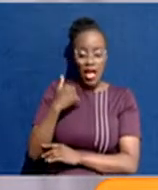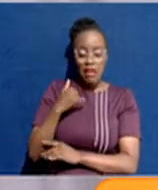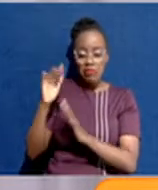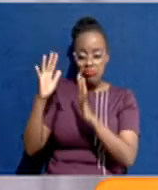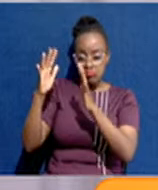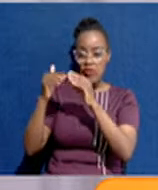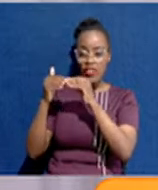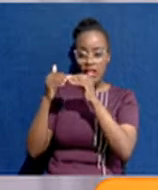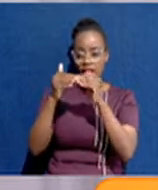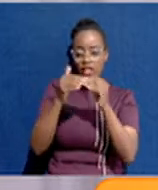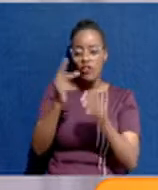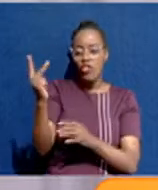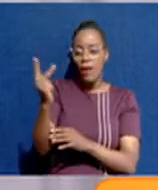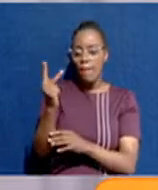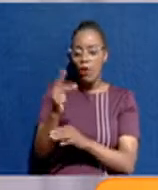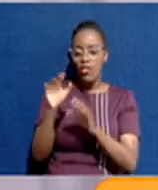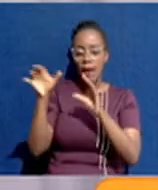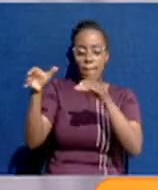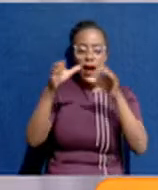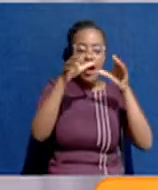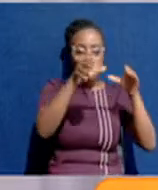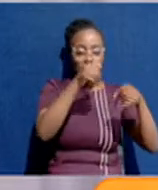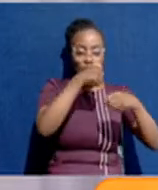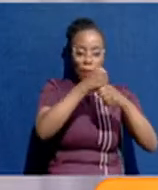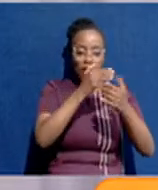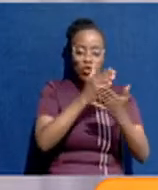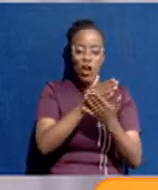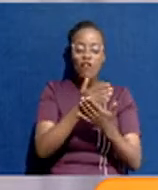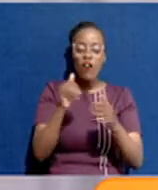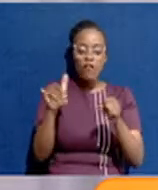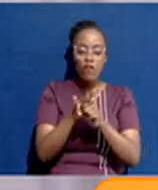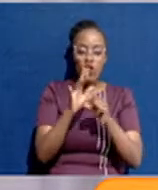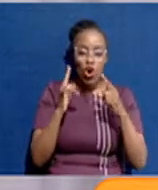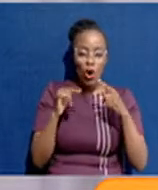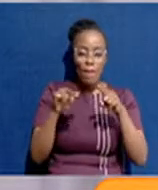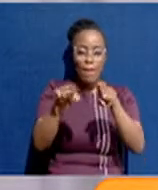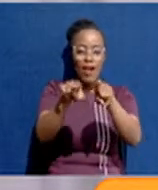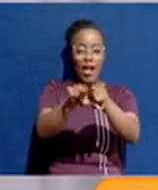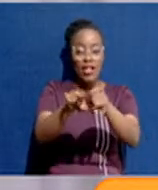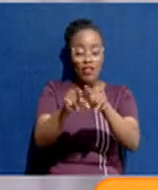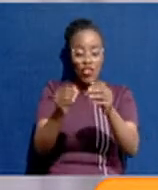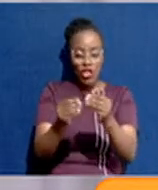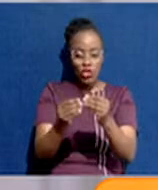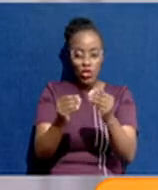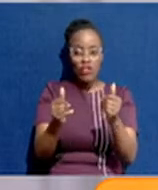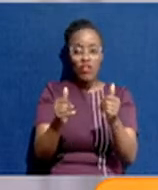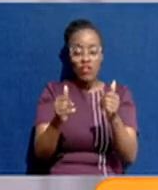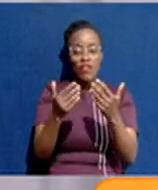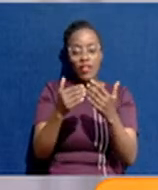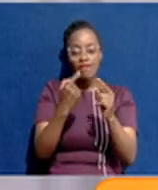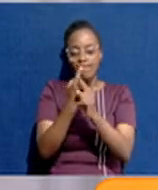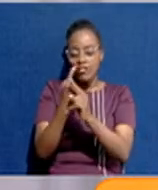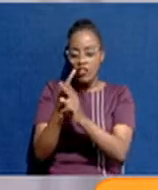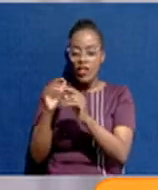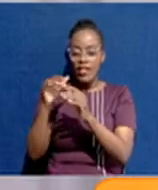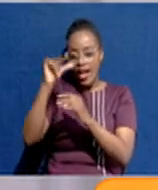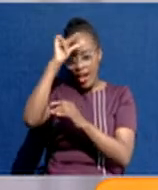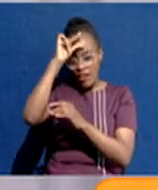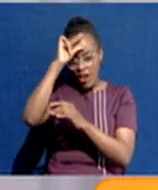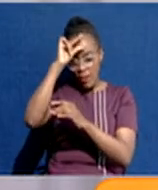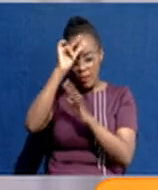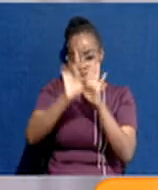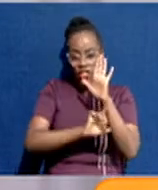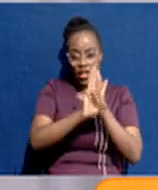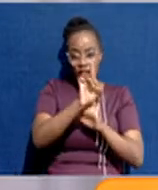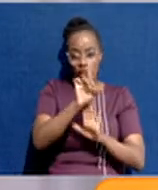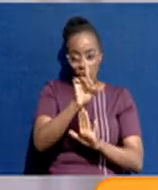leadership of the two parties to ensure full compliance with the resolution of the Intergovernmental Authority on